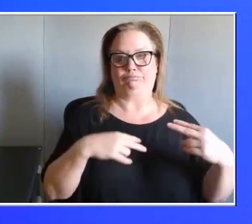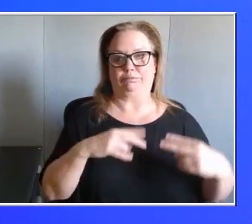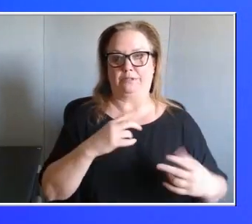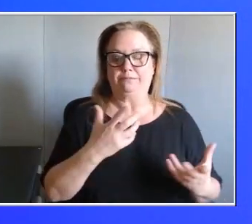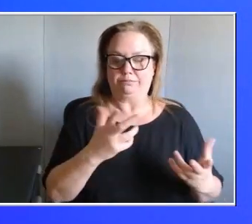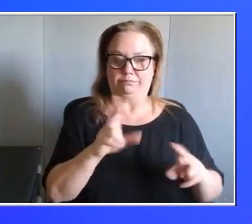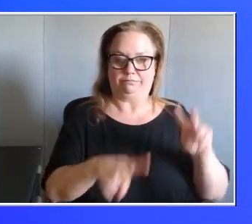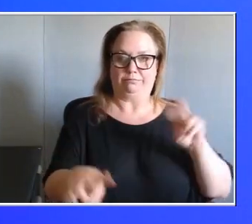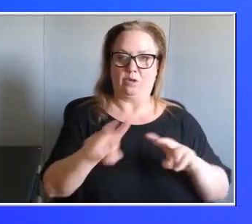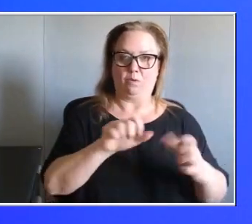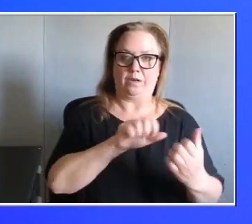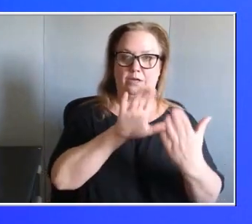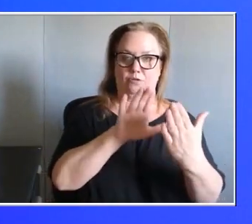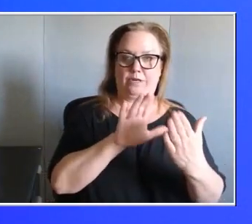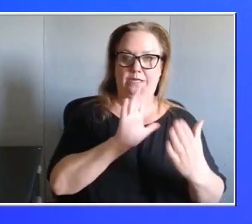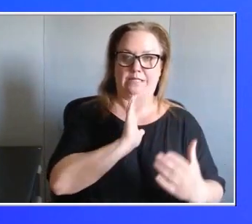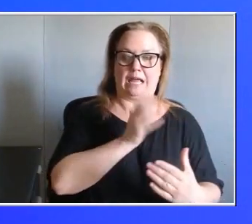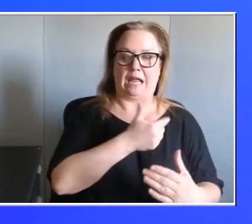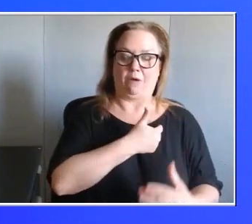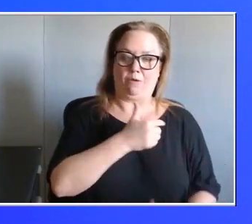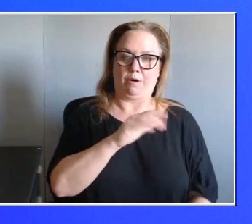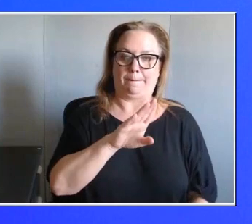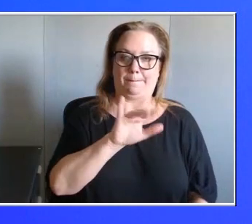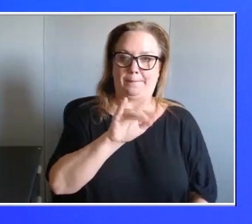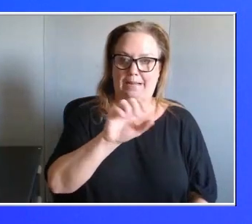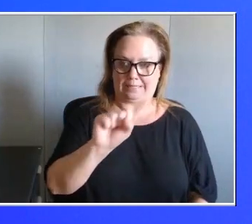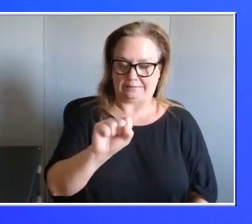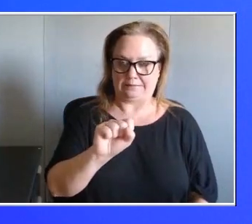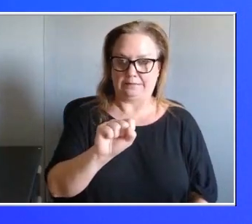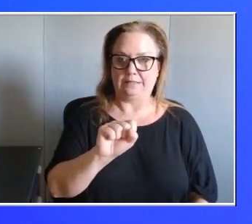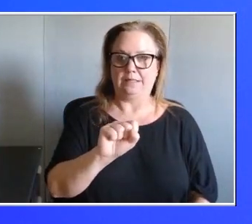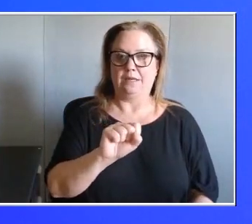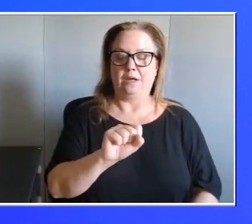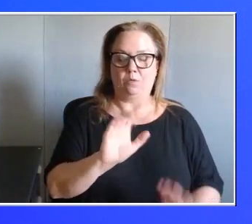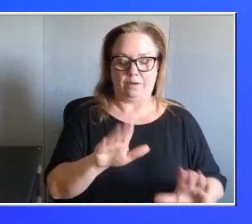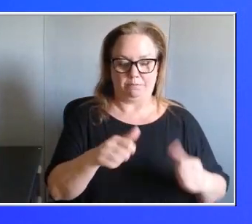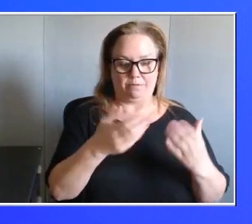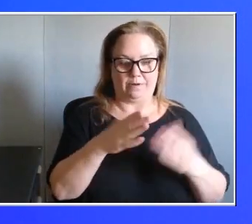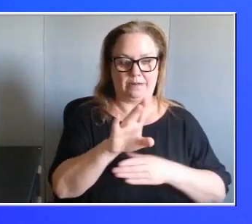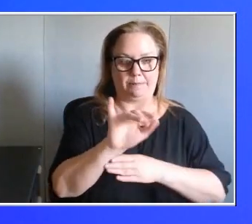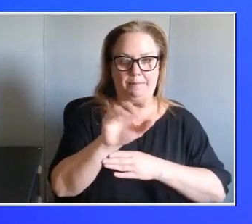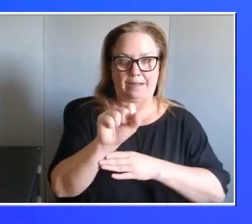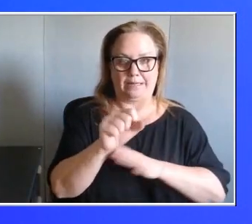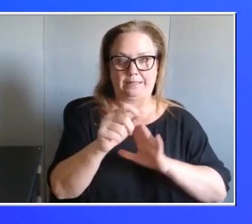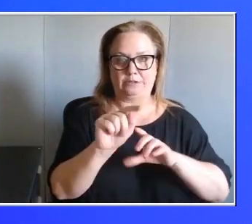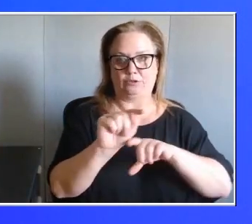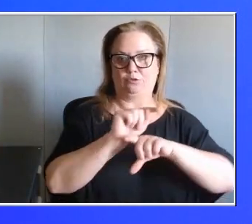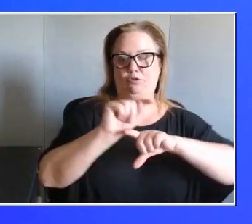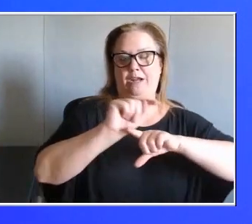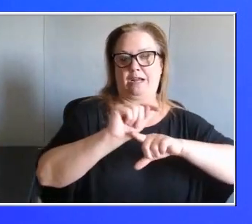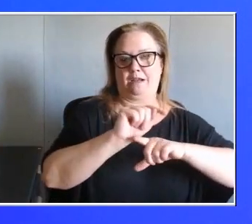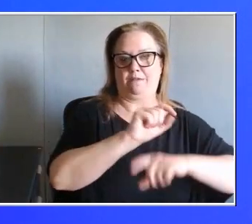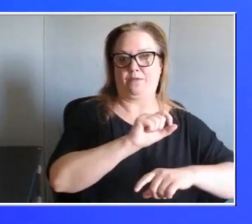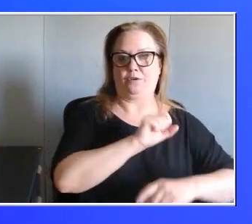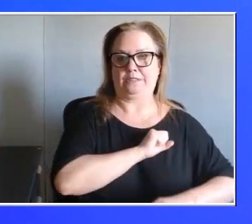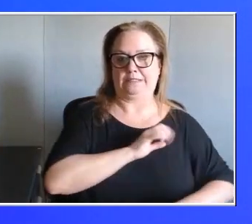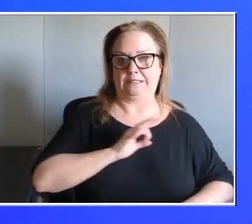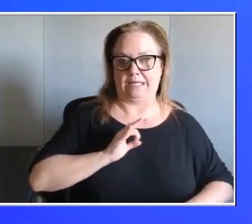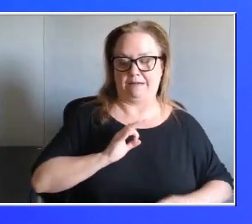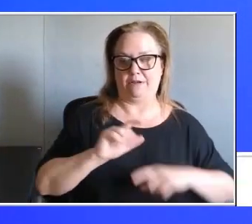we address our own implicit bias. We provide implicit bias training for all faculty and staff that are involved in labor and